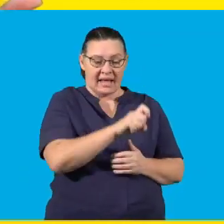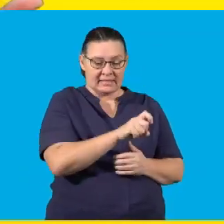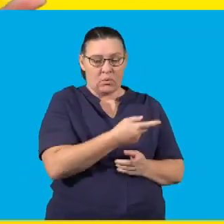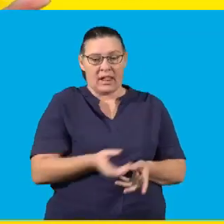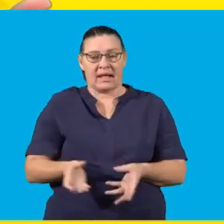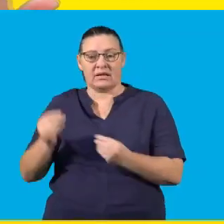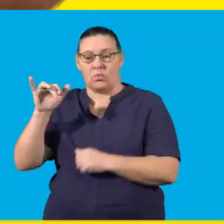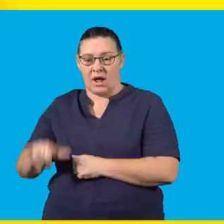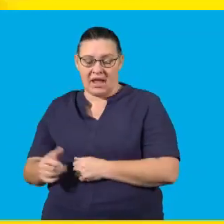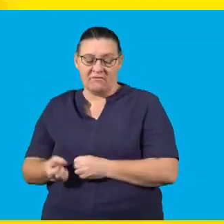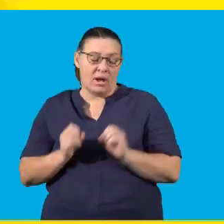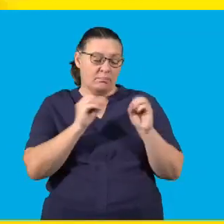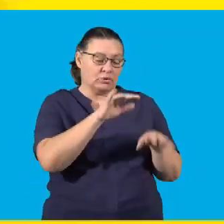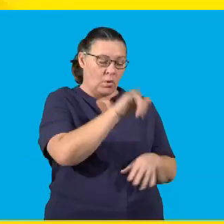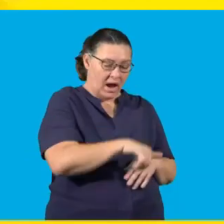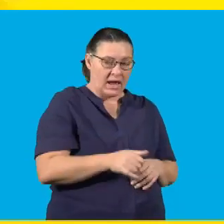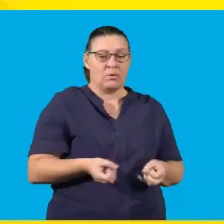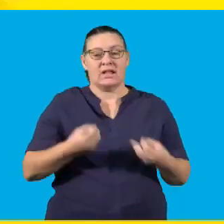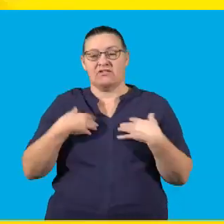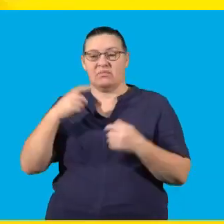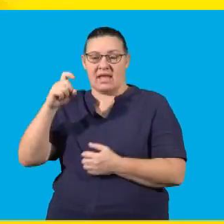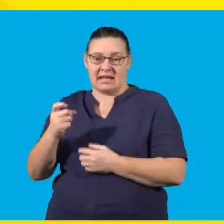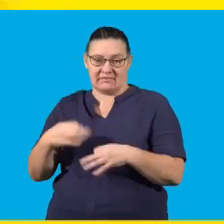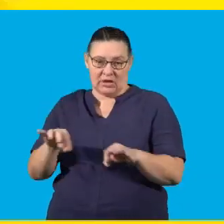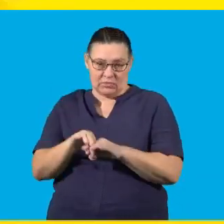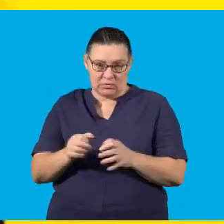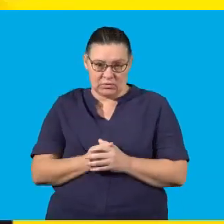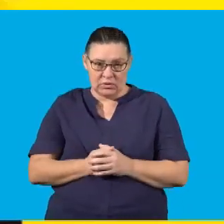out. If I substitute y in, I must get the x value out.